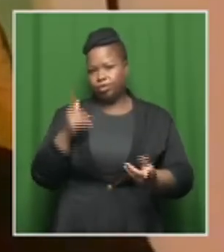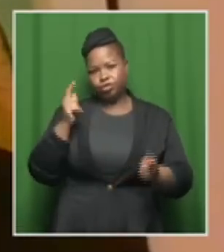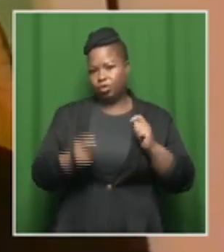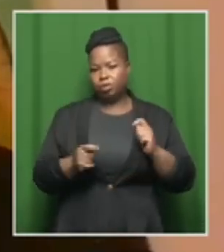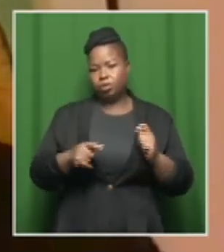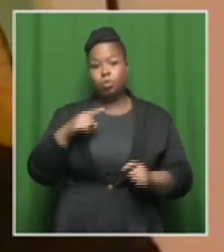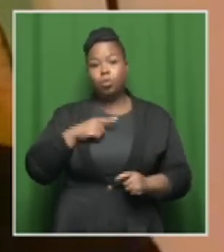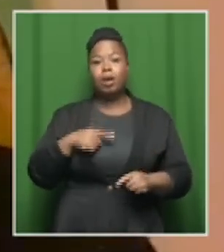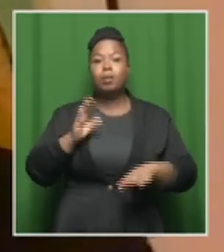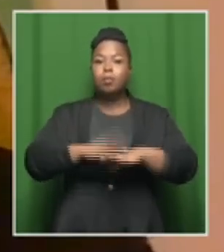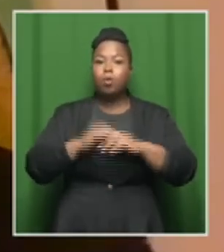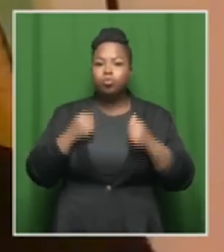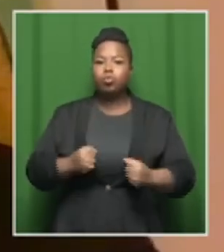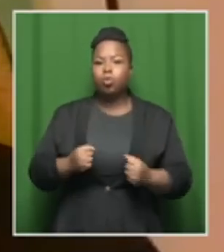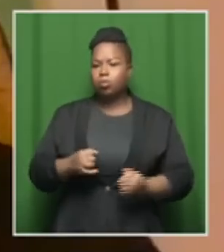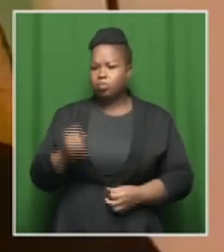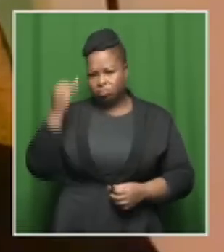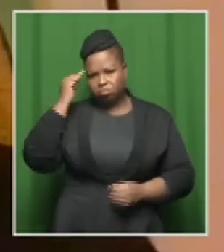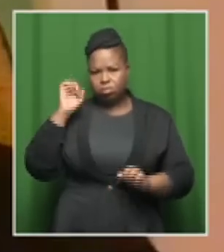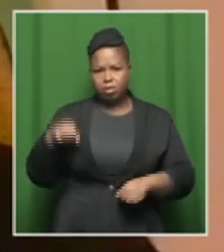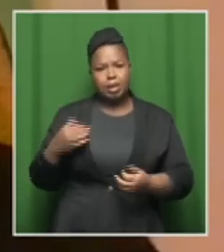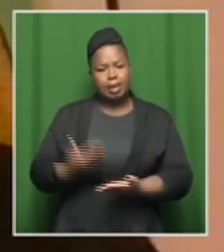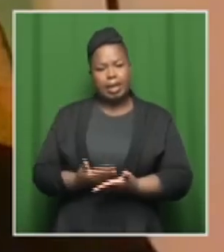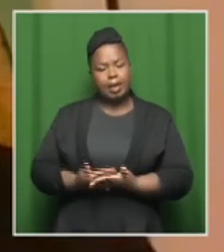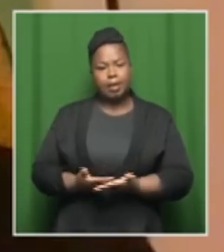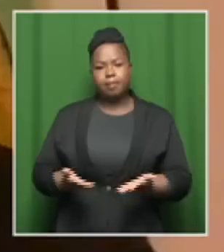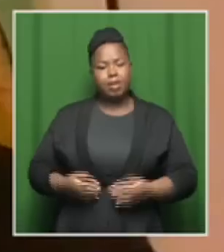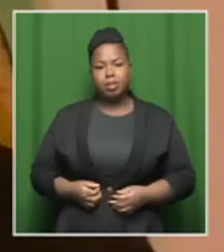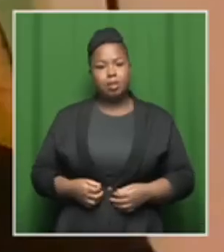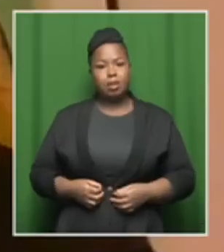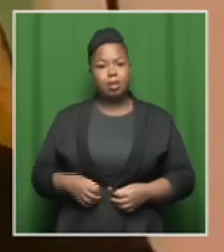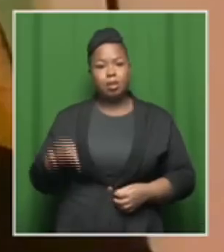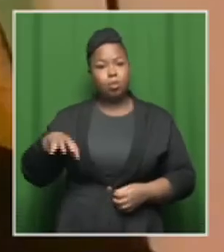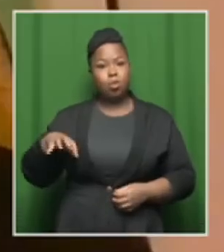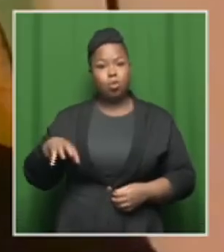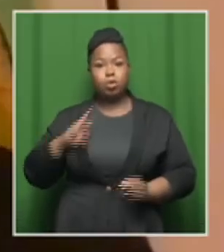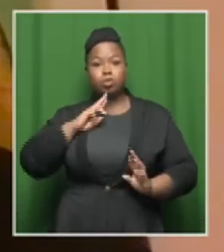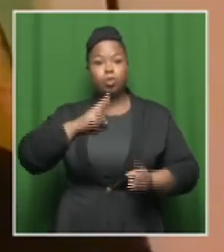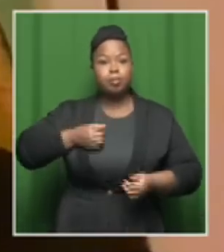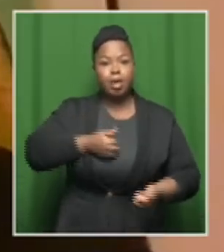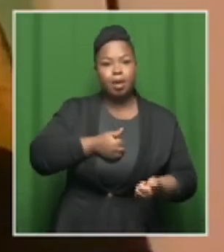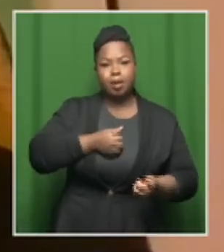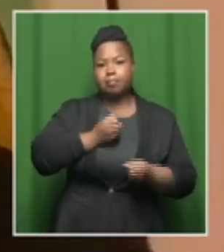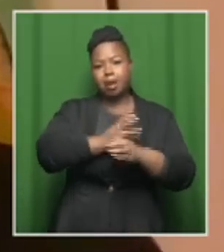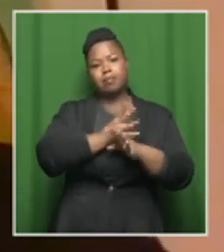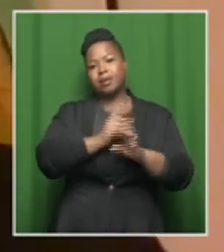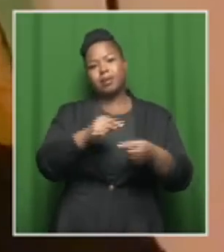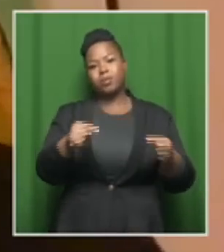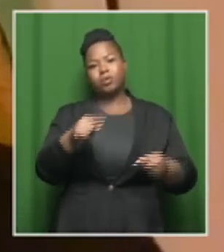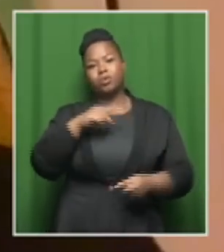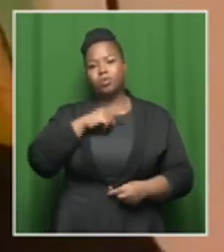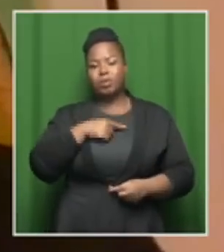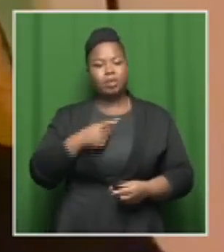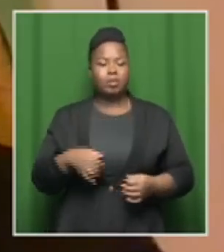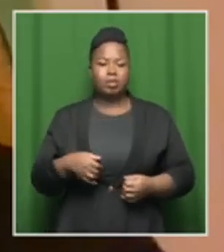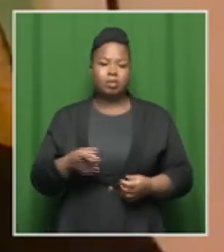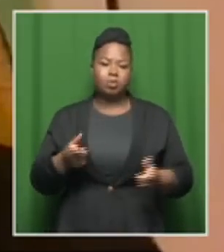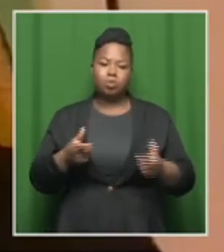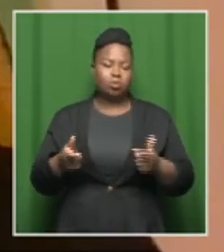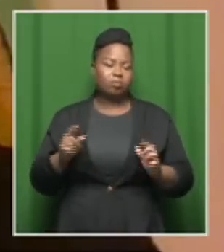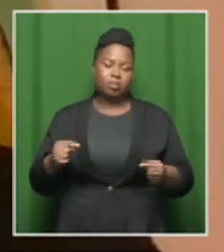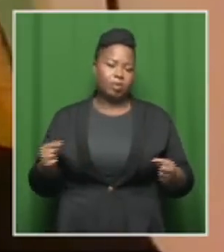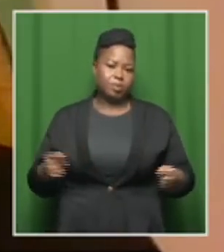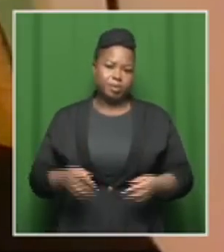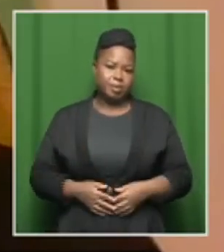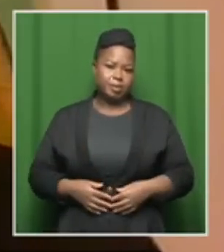momentum, they have the initiative, and the Congolese cannot respond. And right now, because they control the airport, you cannot get reinforcements